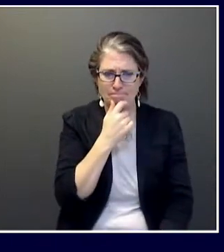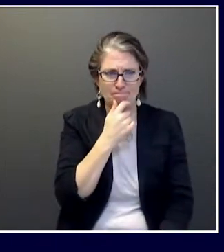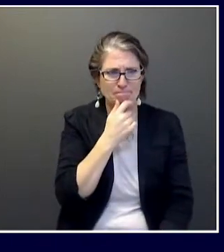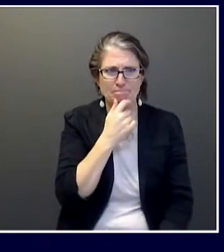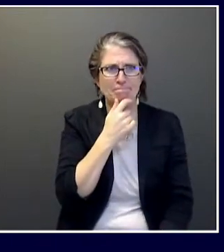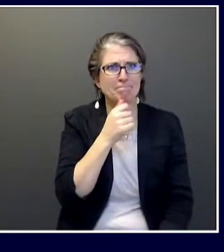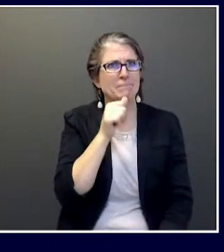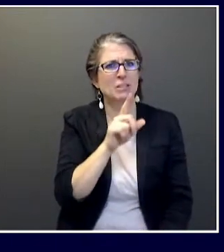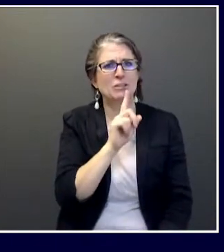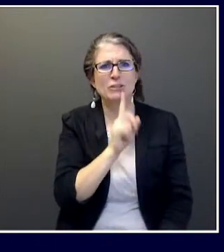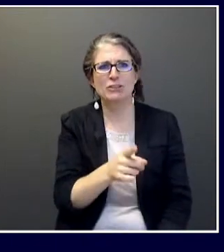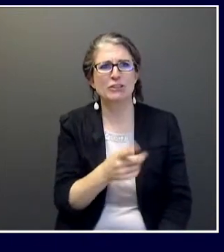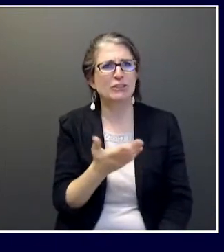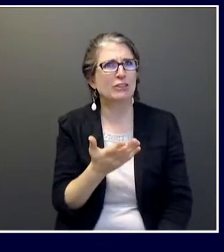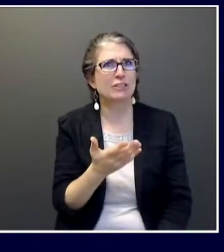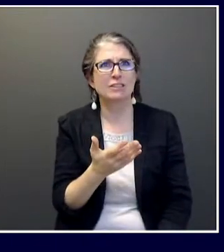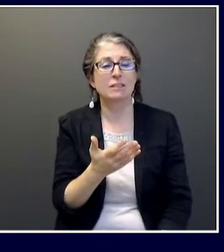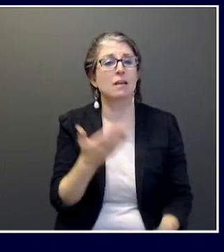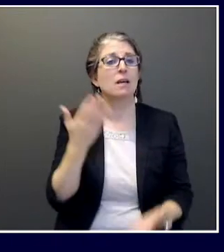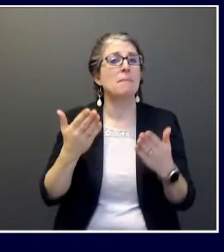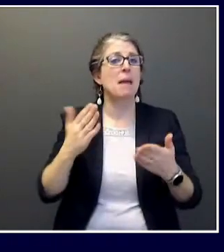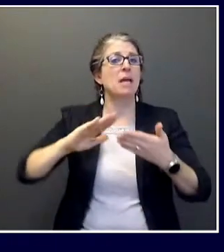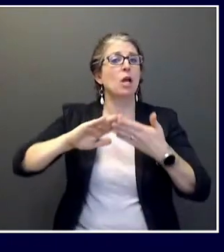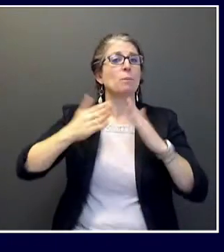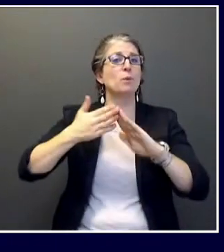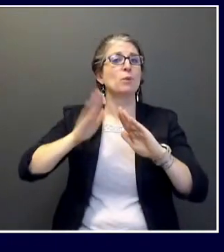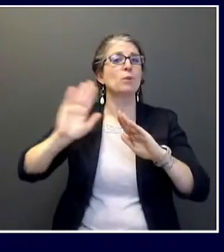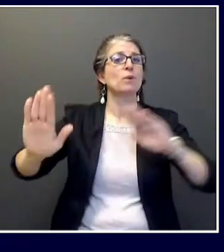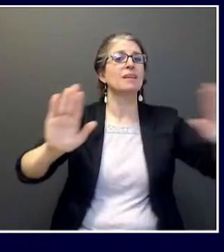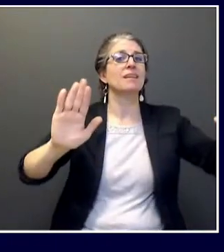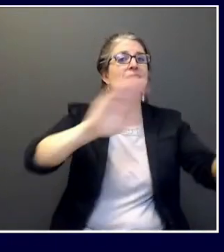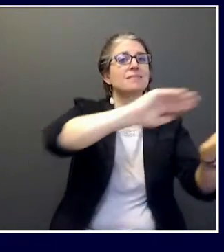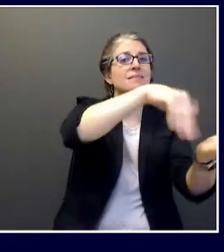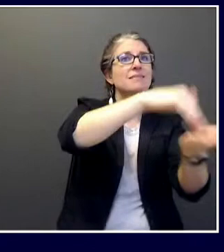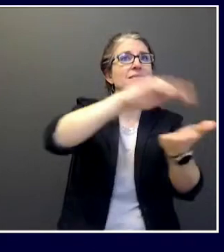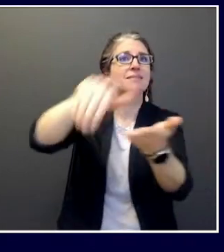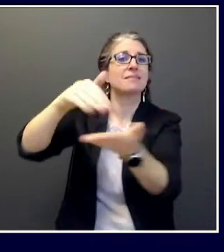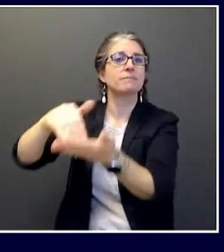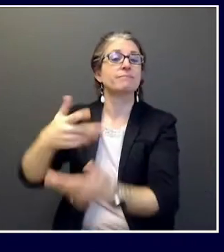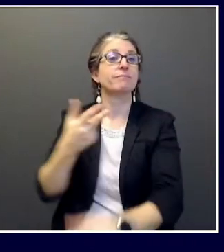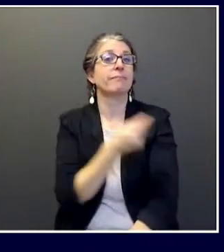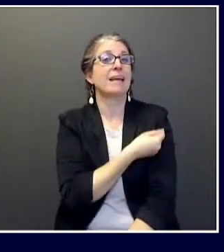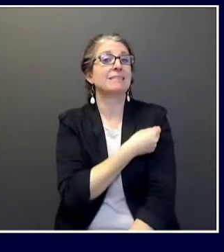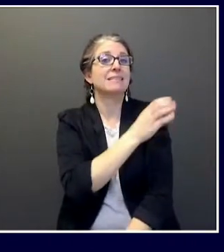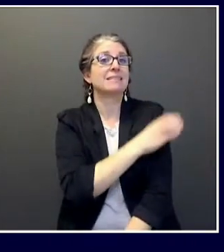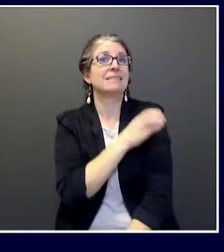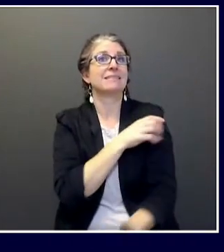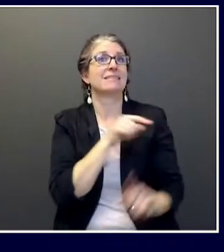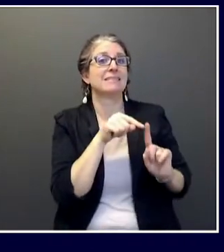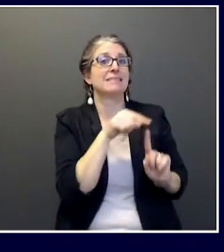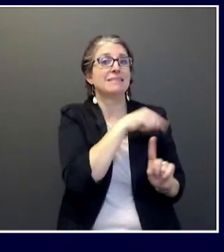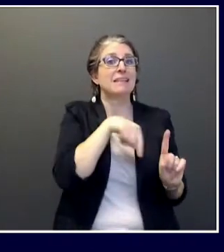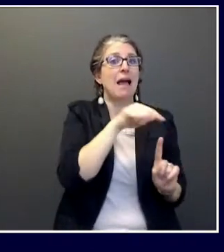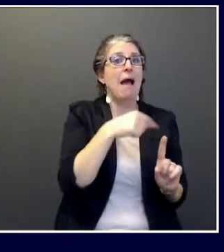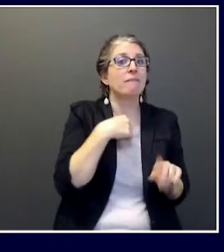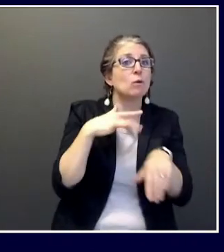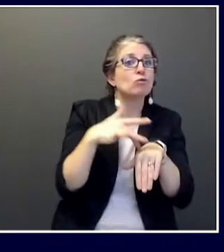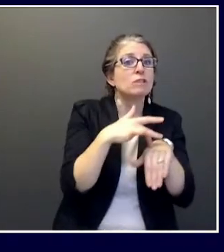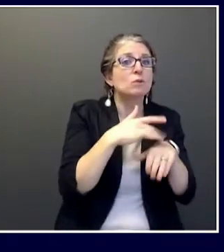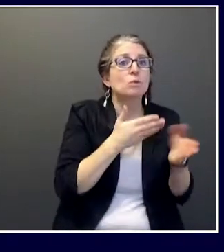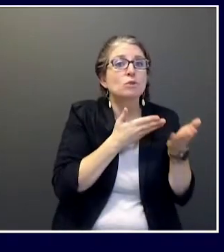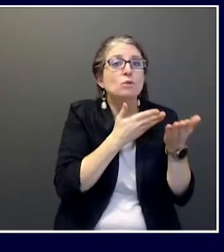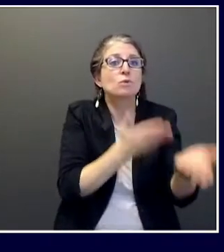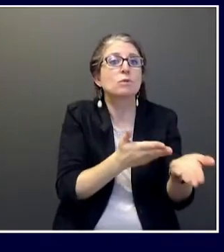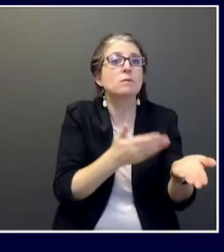groups who are facilitating some of these vaccine clinics to provide whatever type of stopgap temporary supports, not just